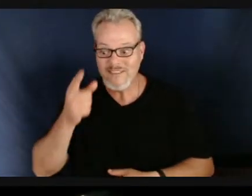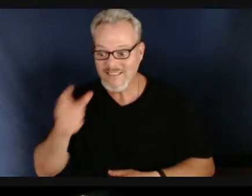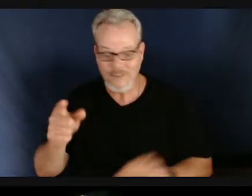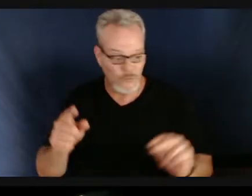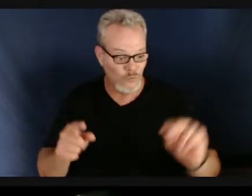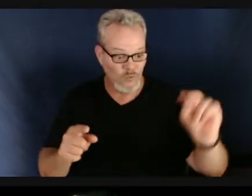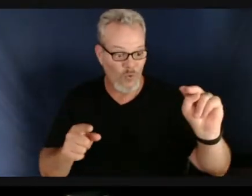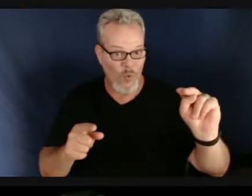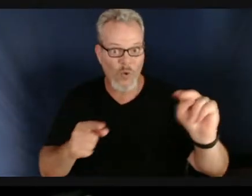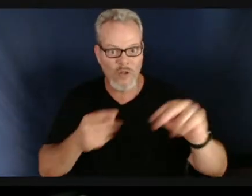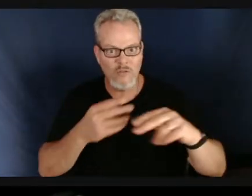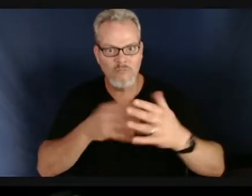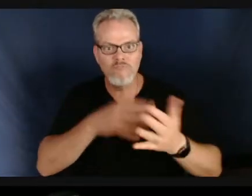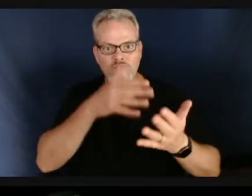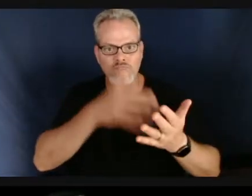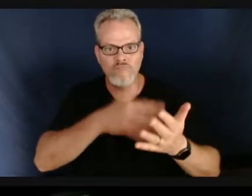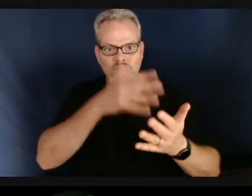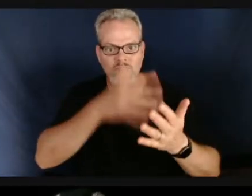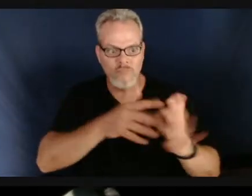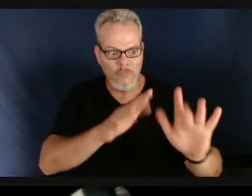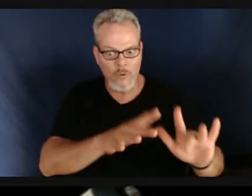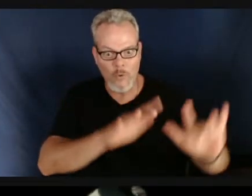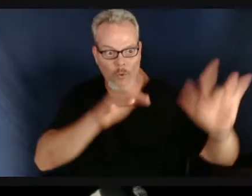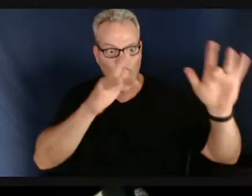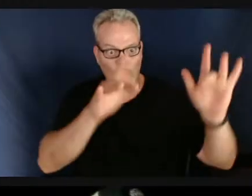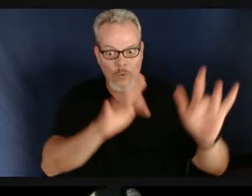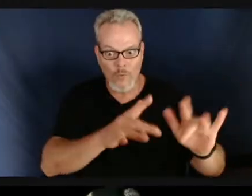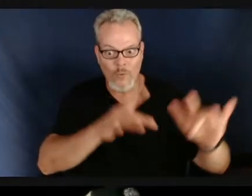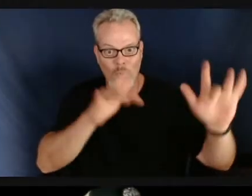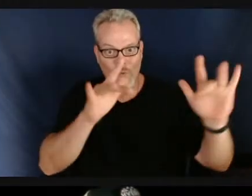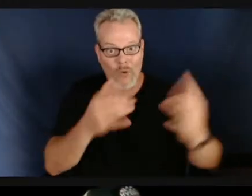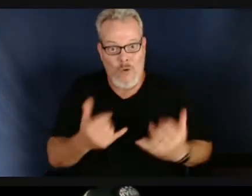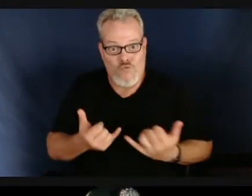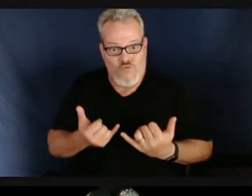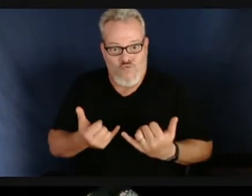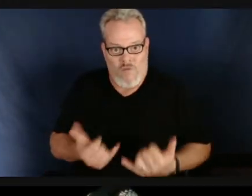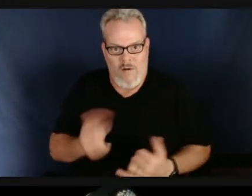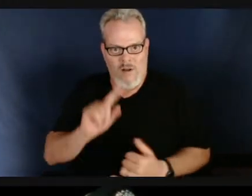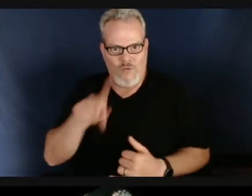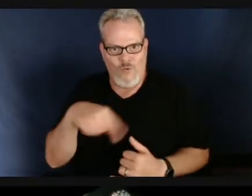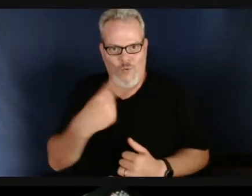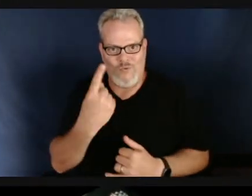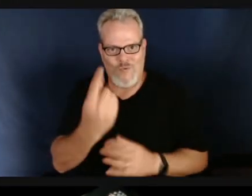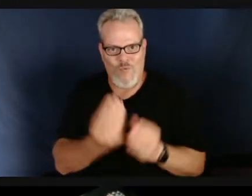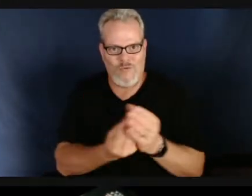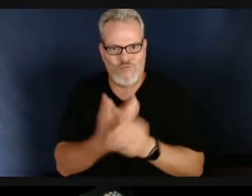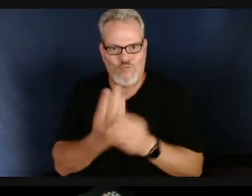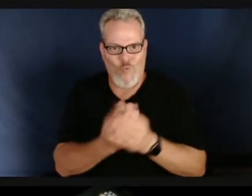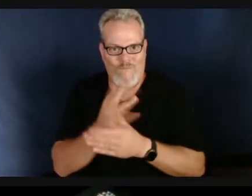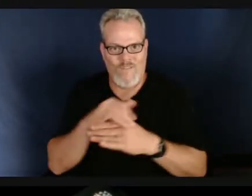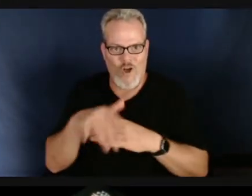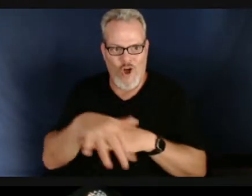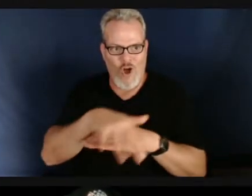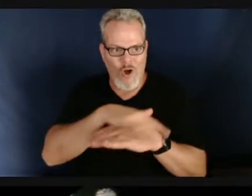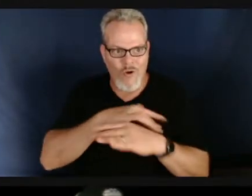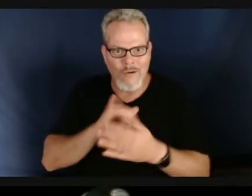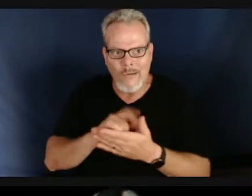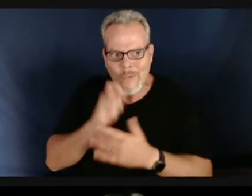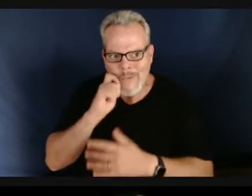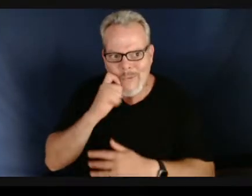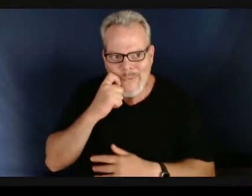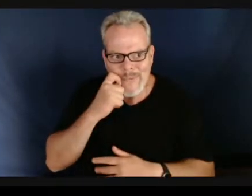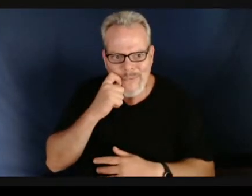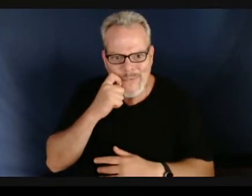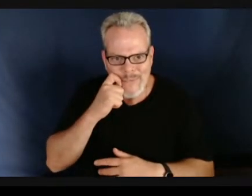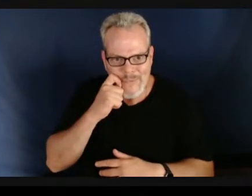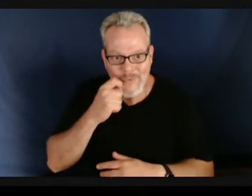but also the one that gets brighter here, and currently the only one that's overflowing. So that's interesting as well. From the